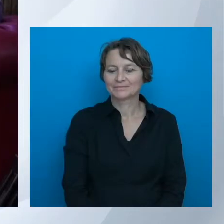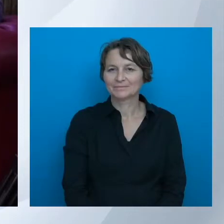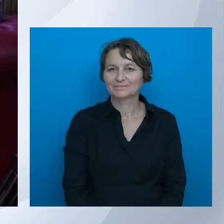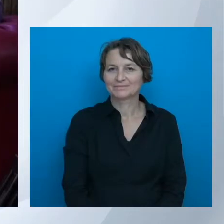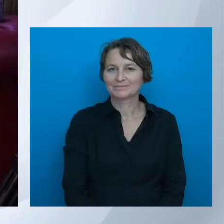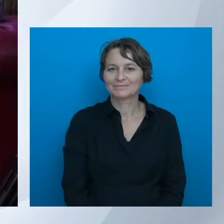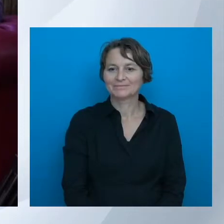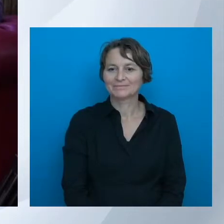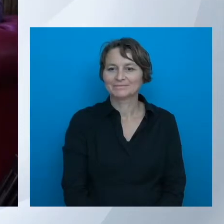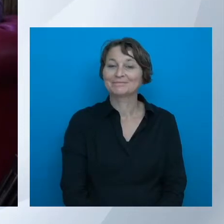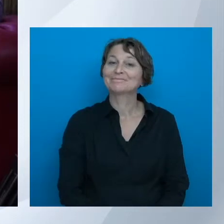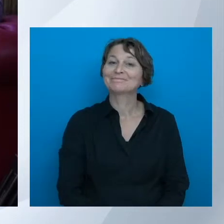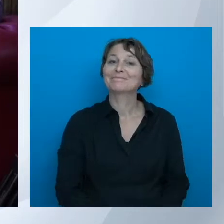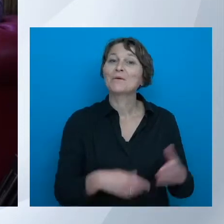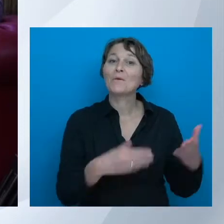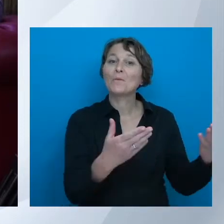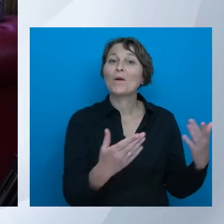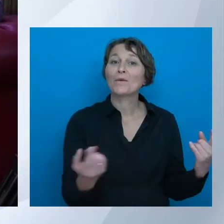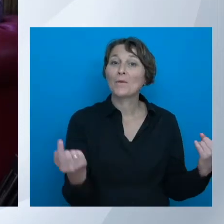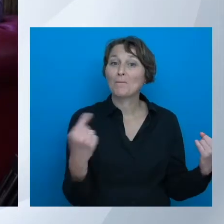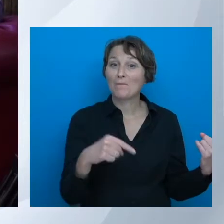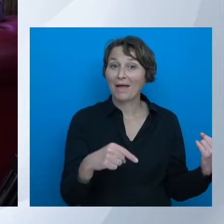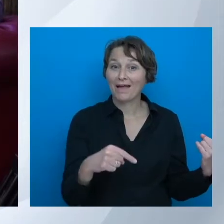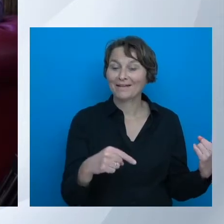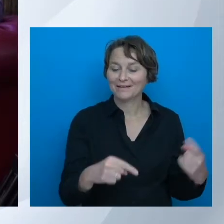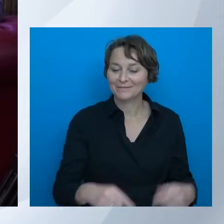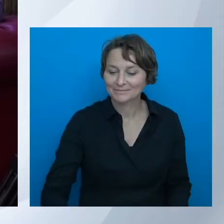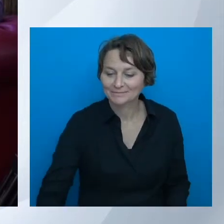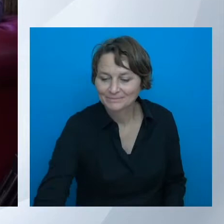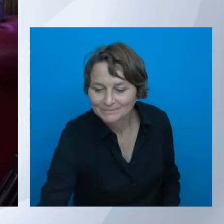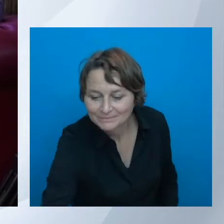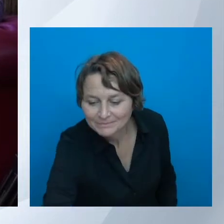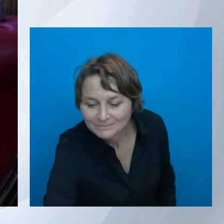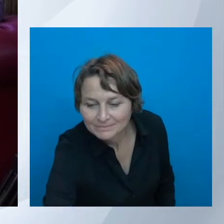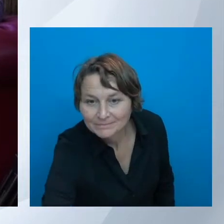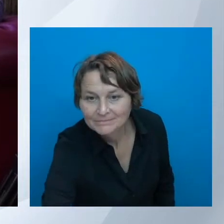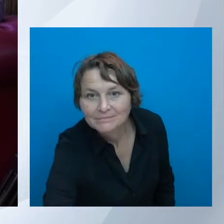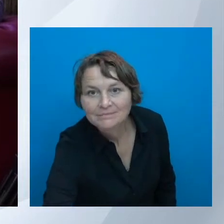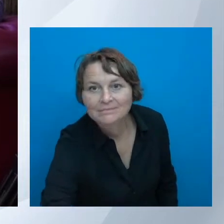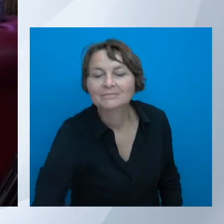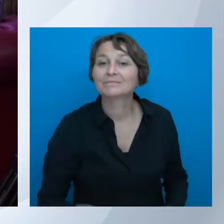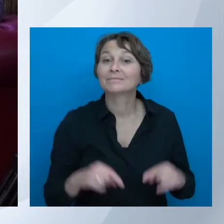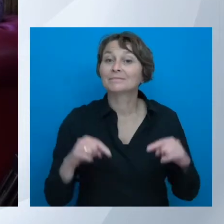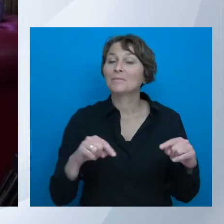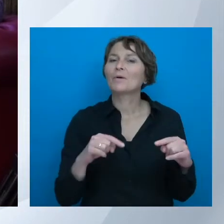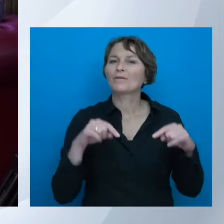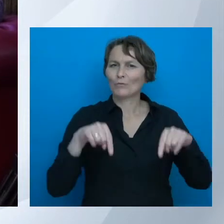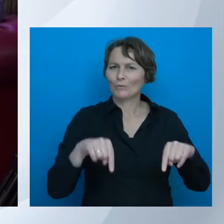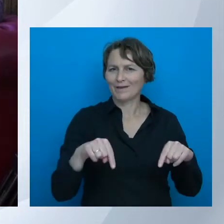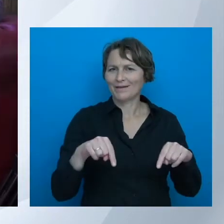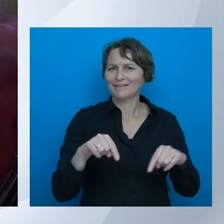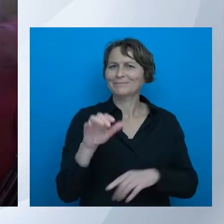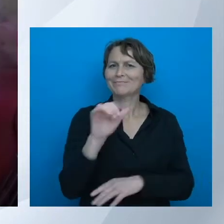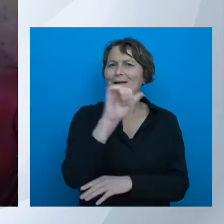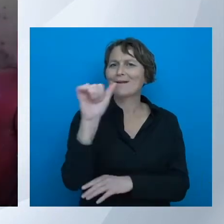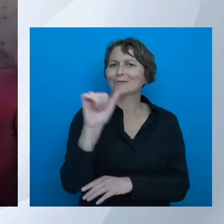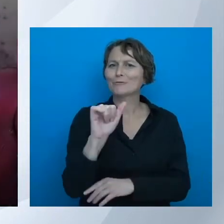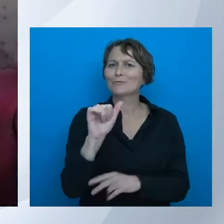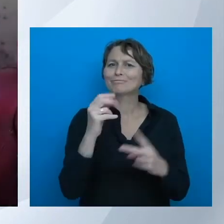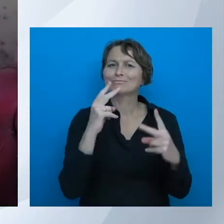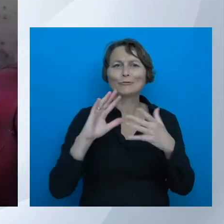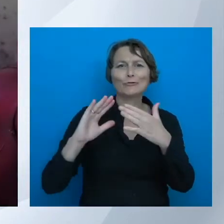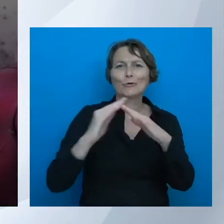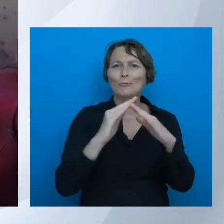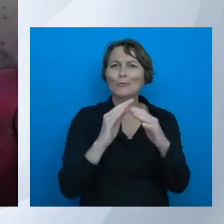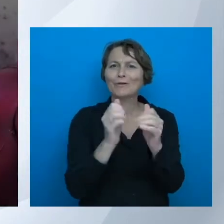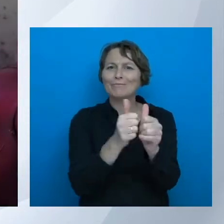So welcome back to the Virtual Azure Community Day. Our next speaker is live here in the studio. Hi Albert-Jan, how are you? I'm doing fine,